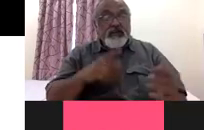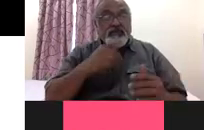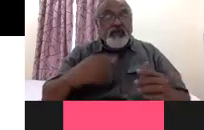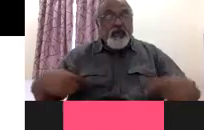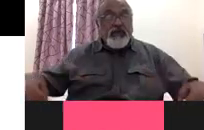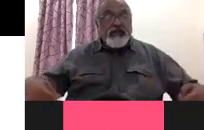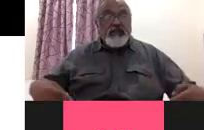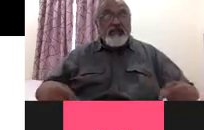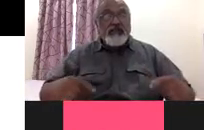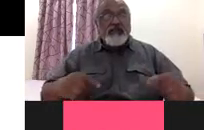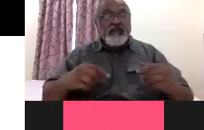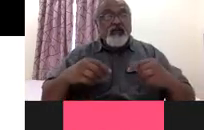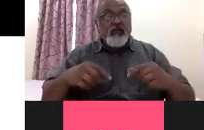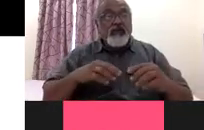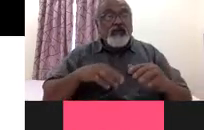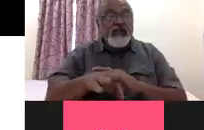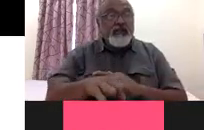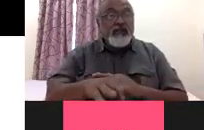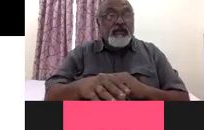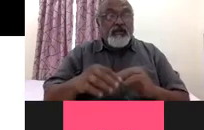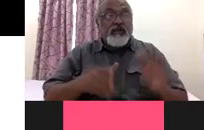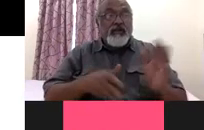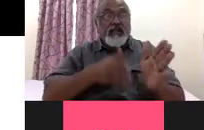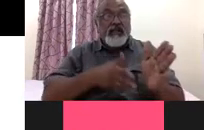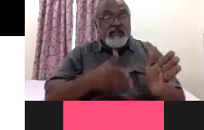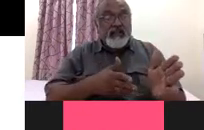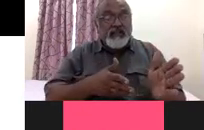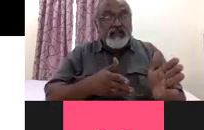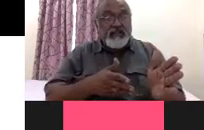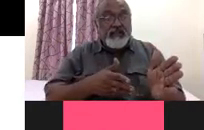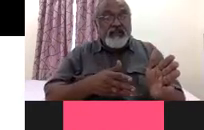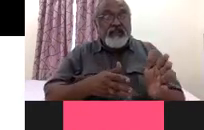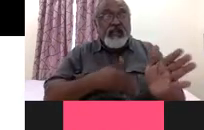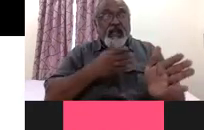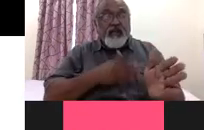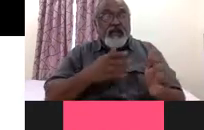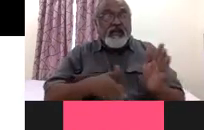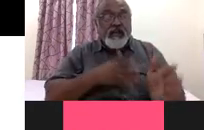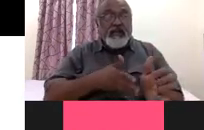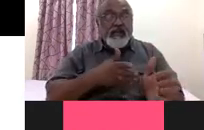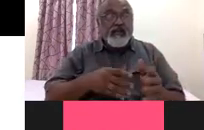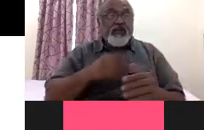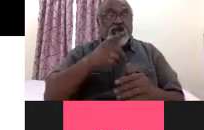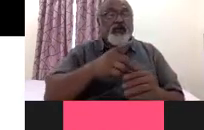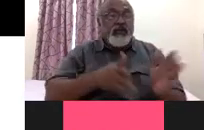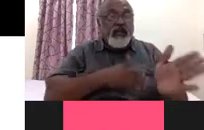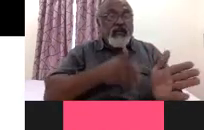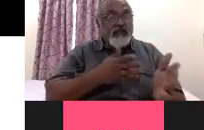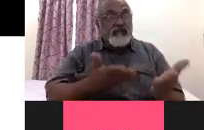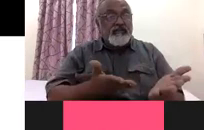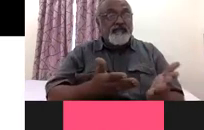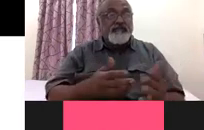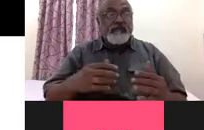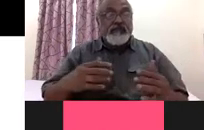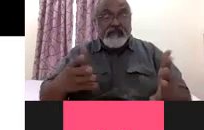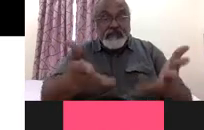user wanting to get into a train, in an Indian railway station. The person has an